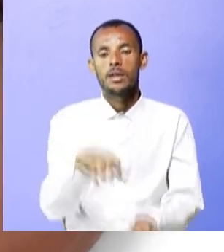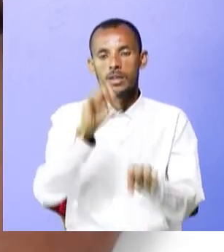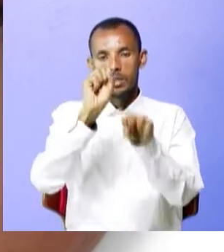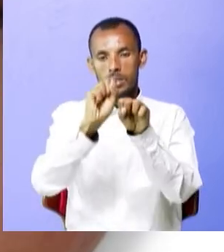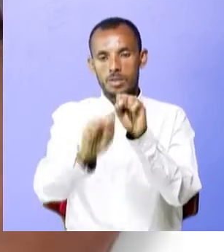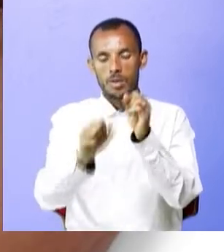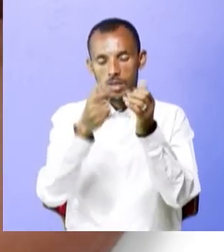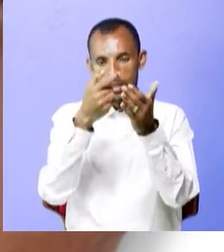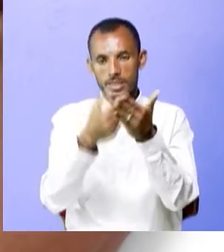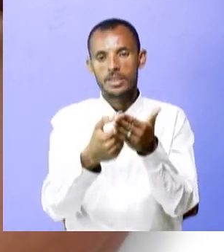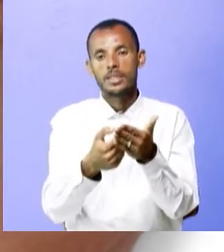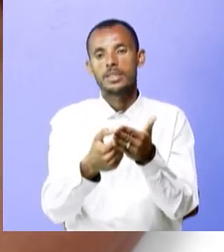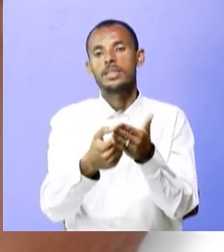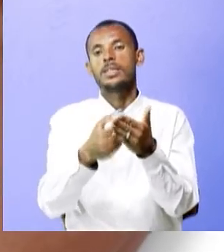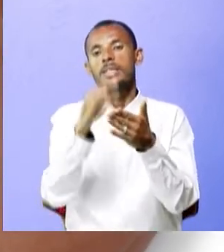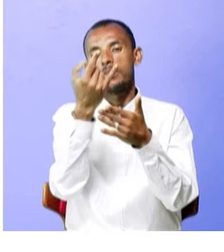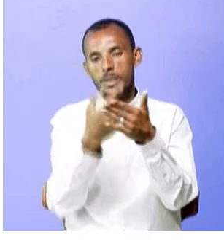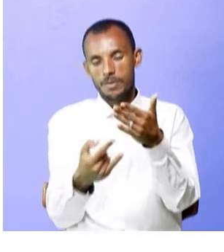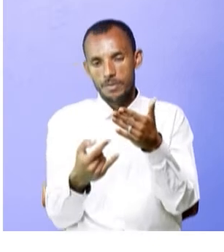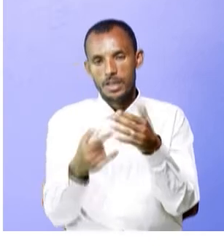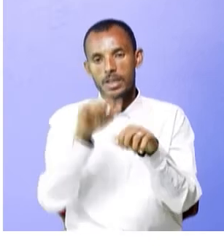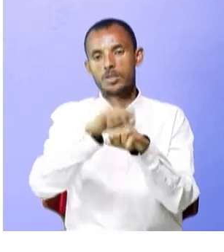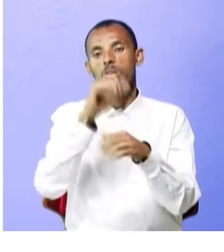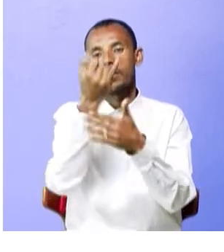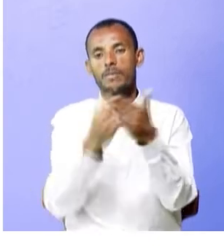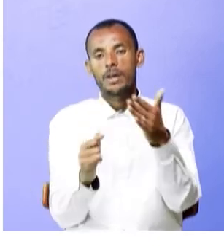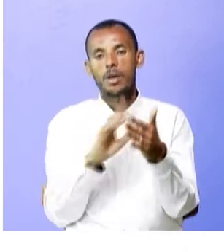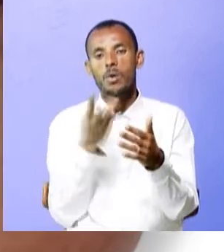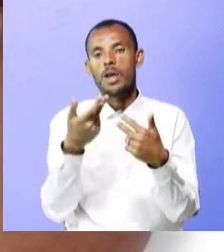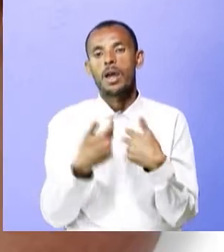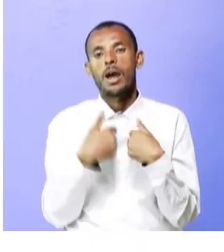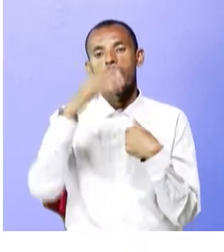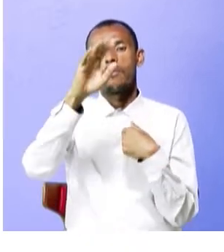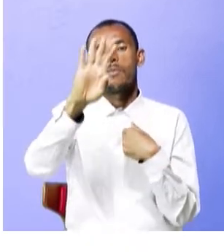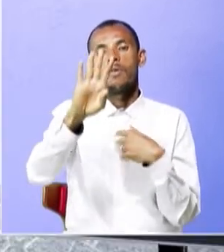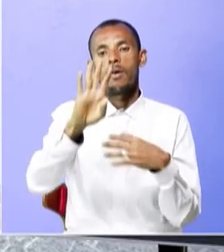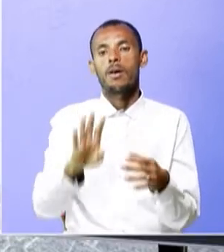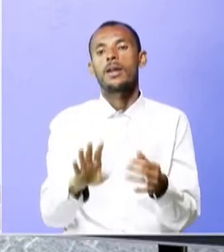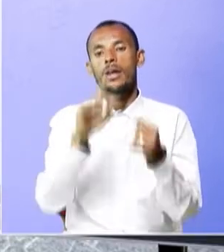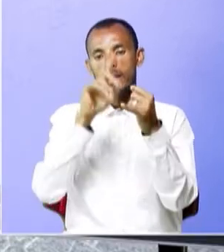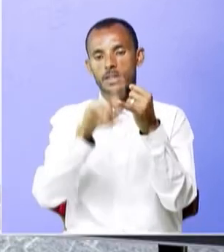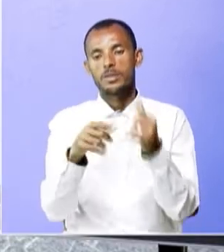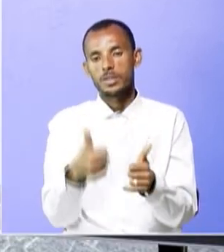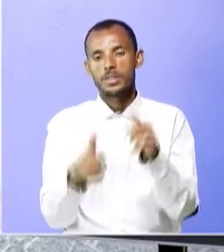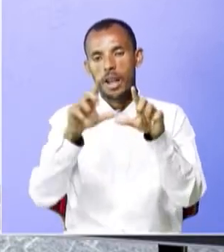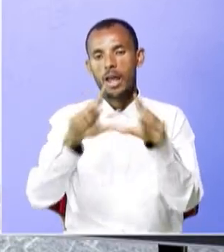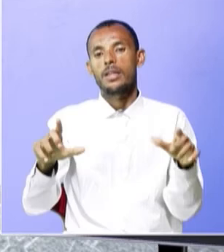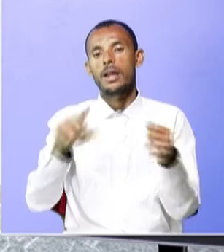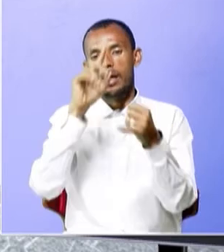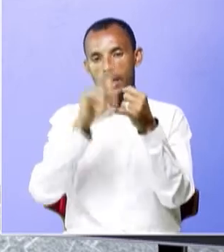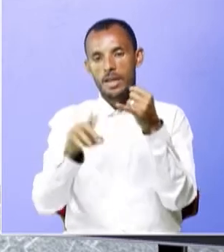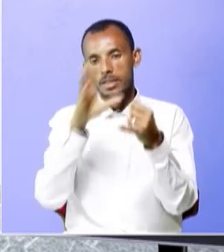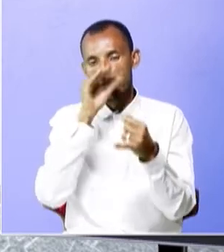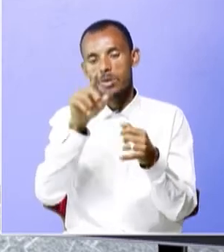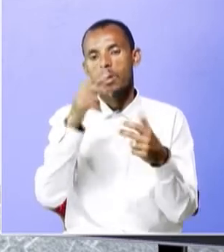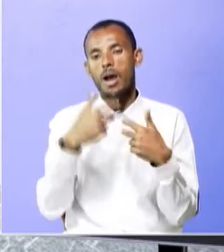in this specific solid figure, we have 4 edges, which is a lateral edge, and